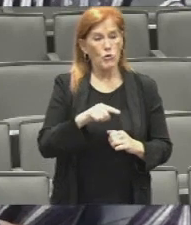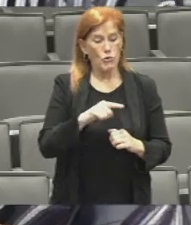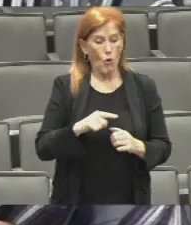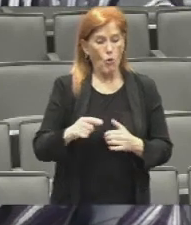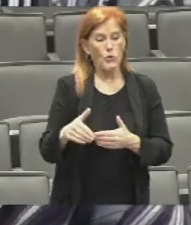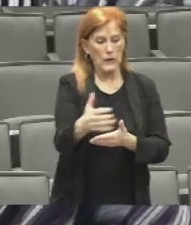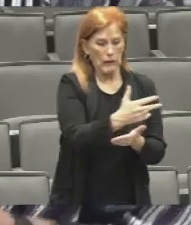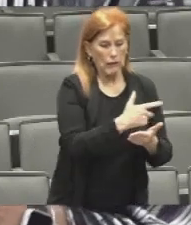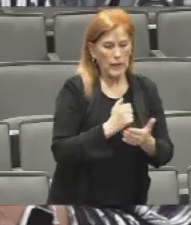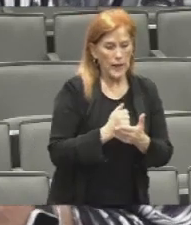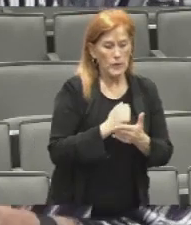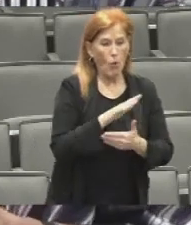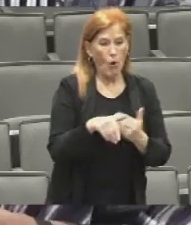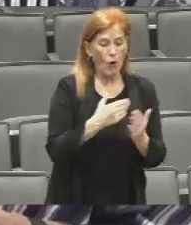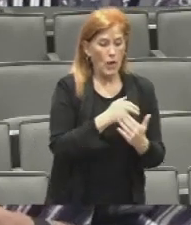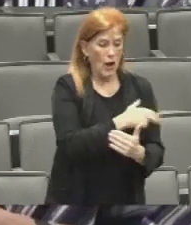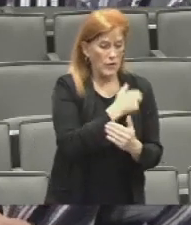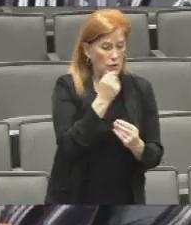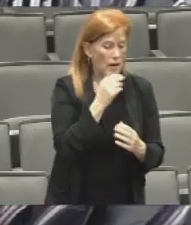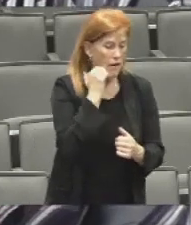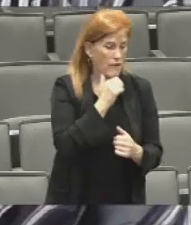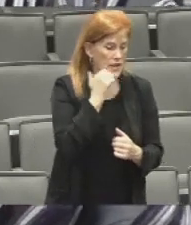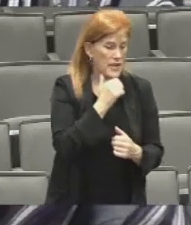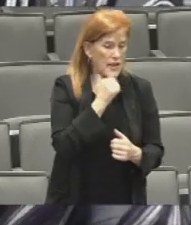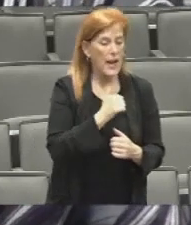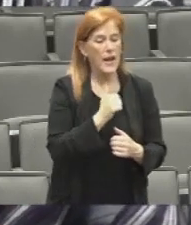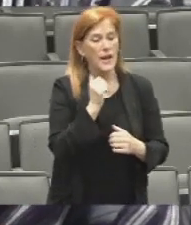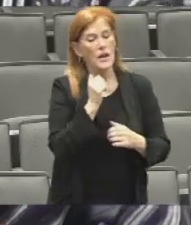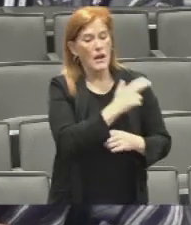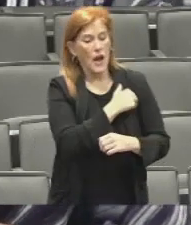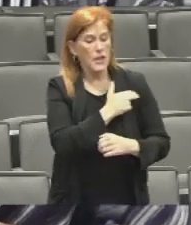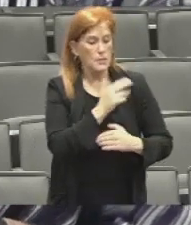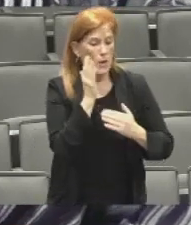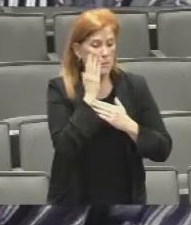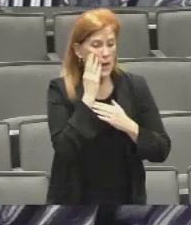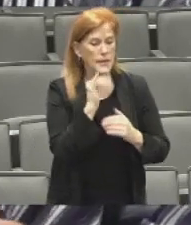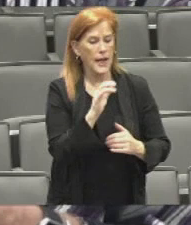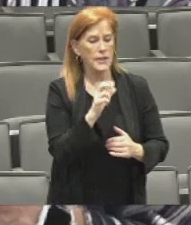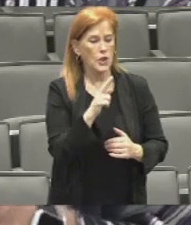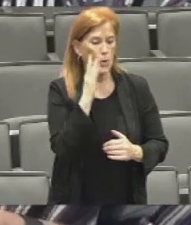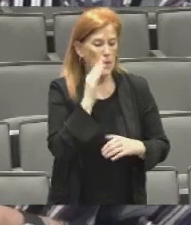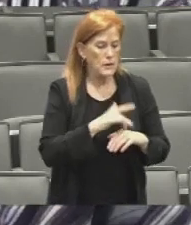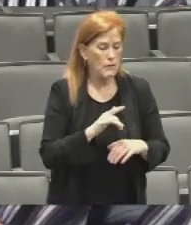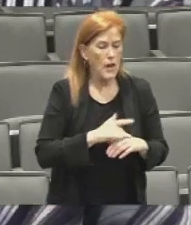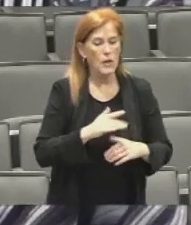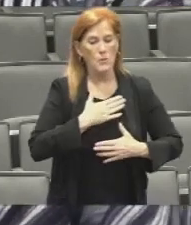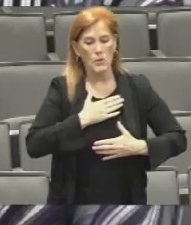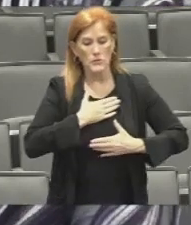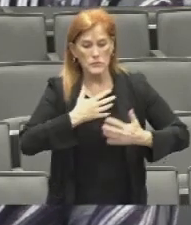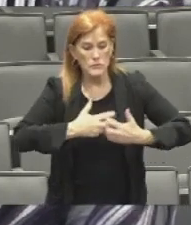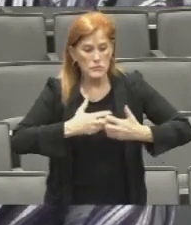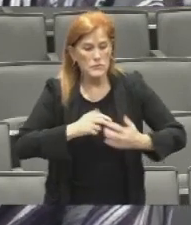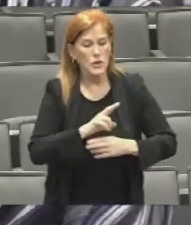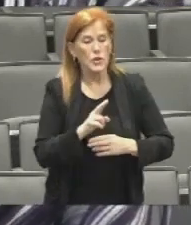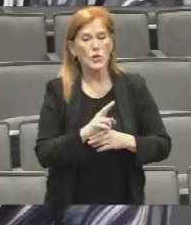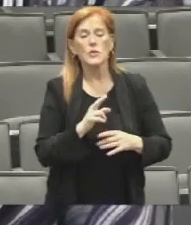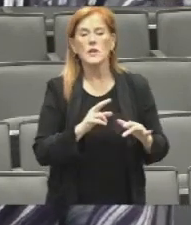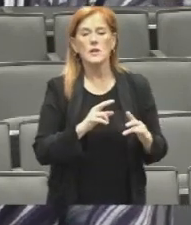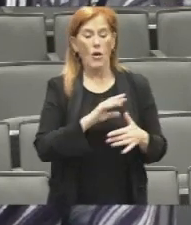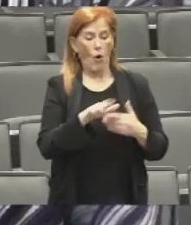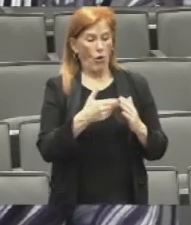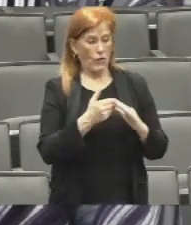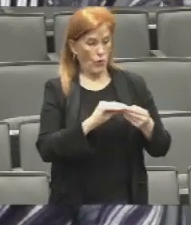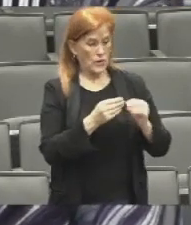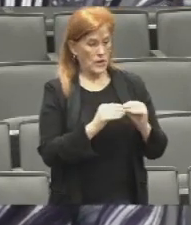on a daily basis, hospital beds, ventilator use, ICU beds, or so on. So that information is used in